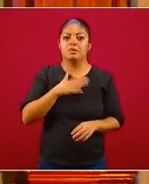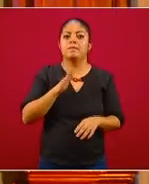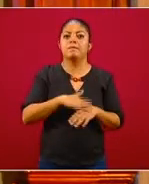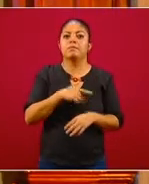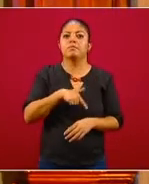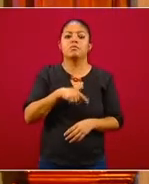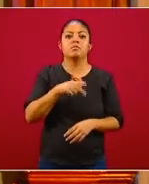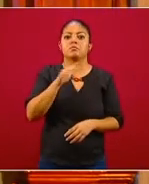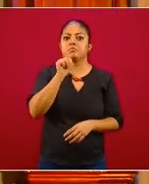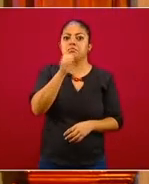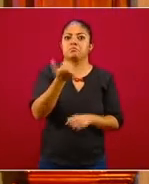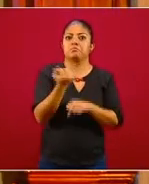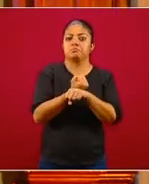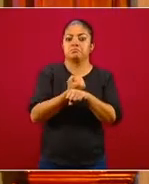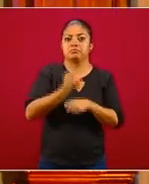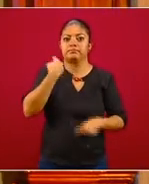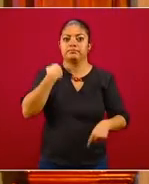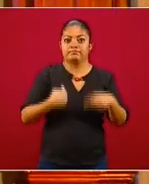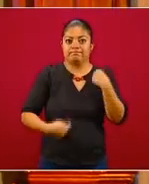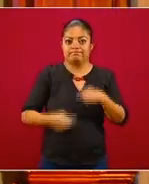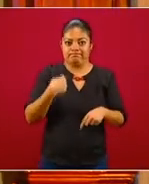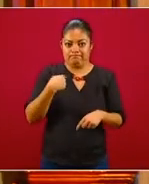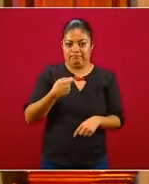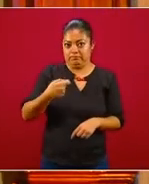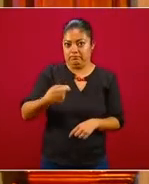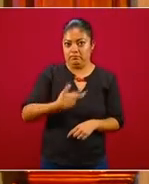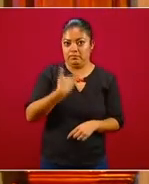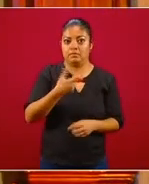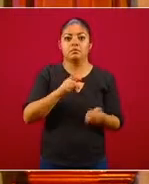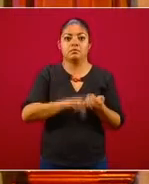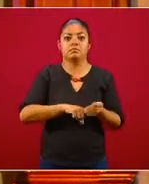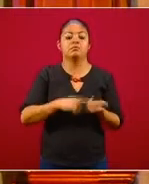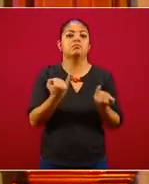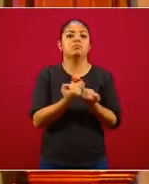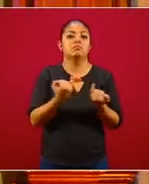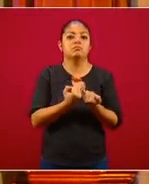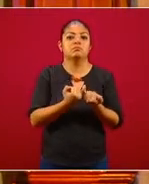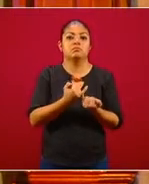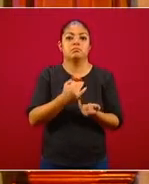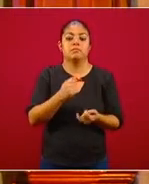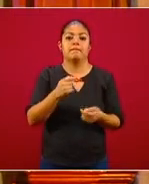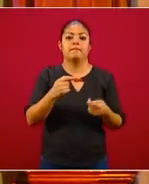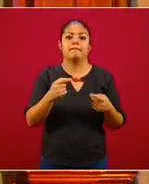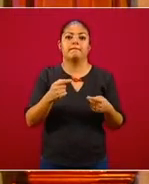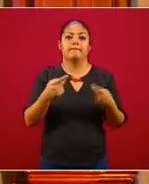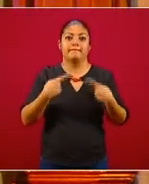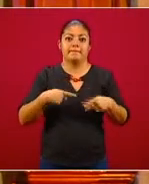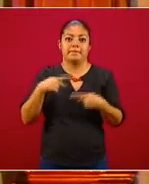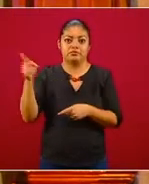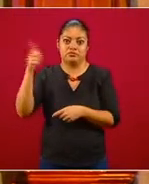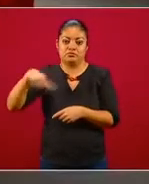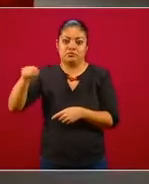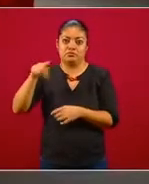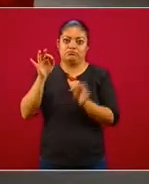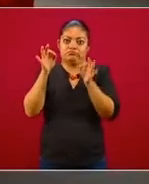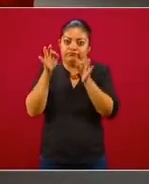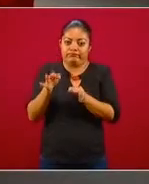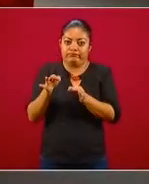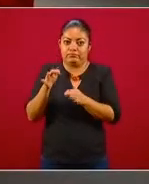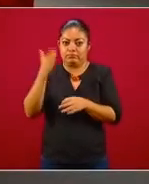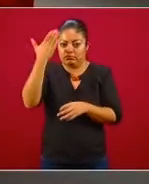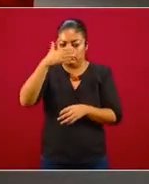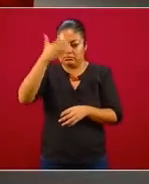And remember, they are cataloged as suspect cases originally because they show symptoms of either COVID or